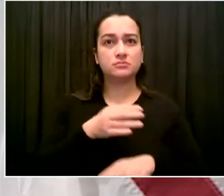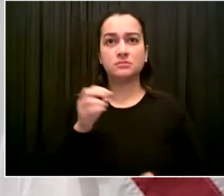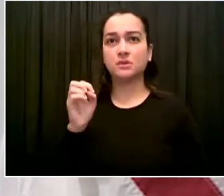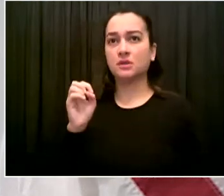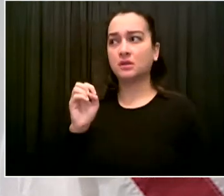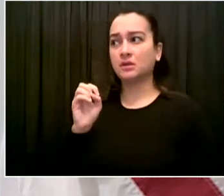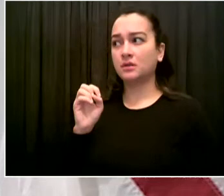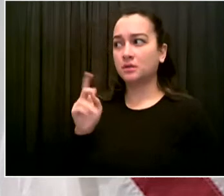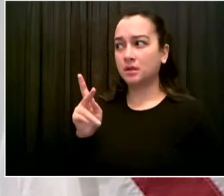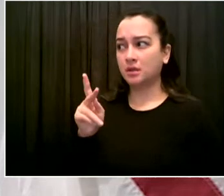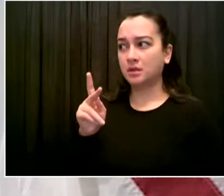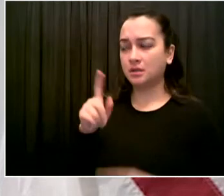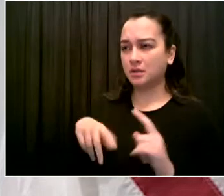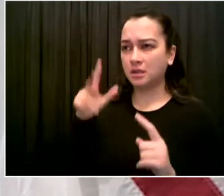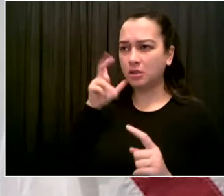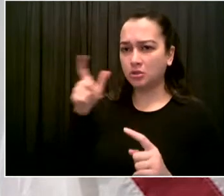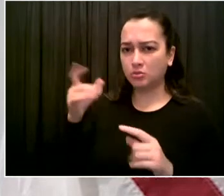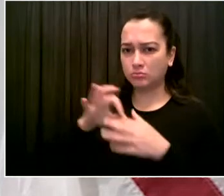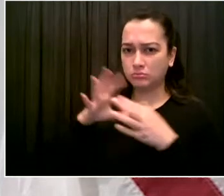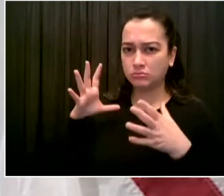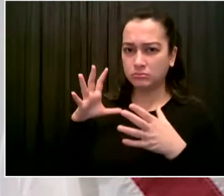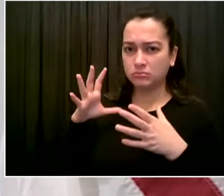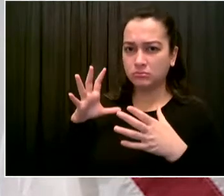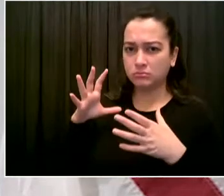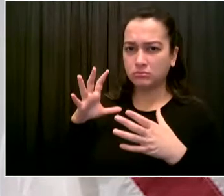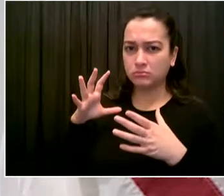question. We'll bring Chris back when you get him.